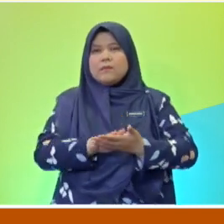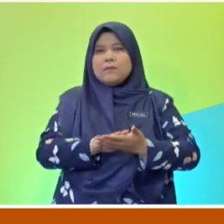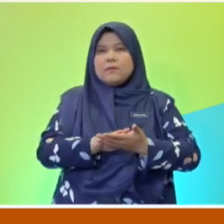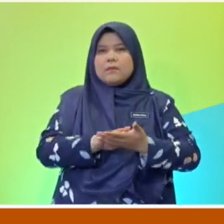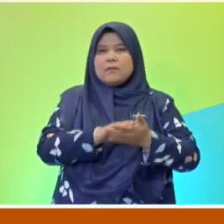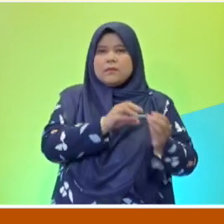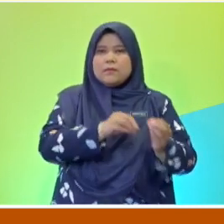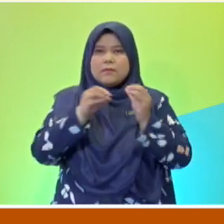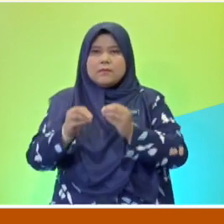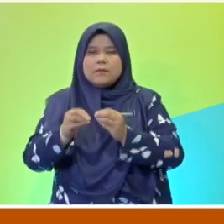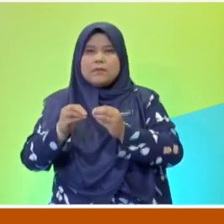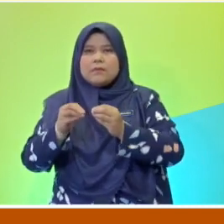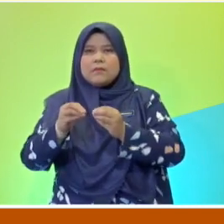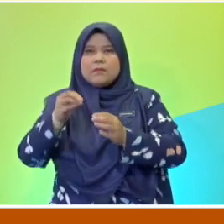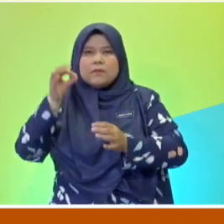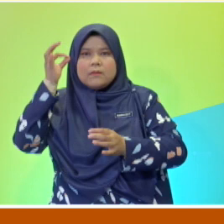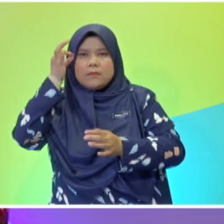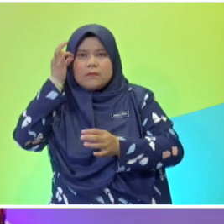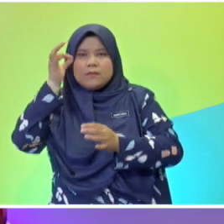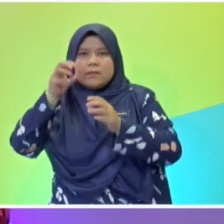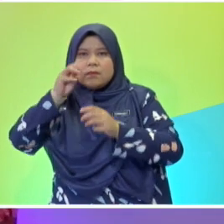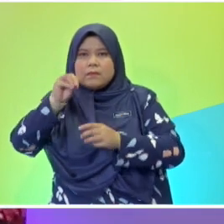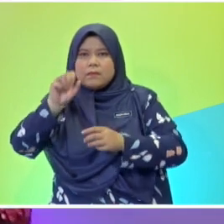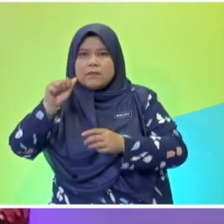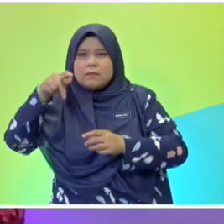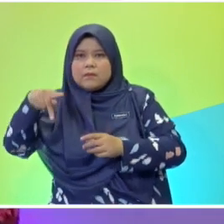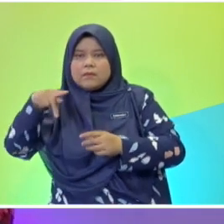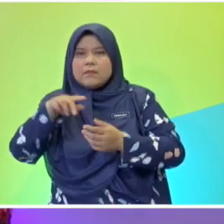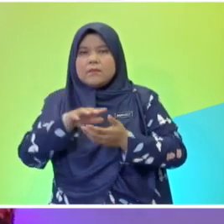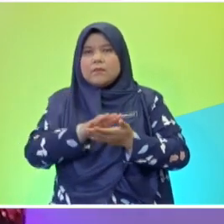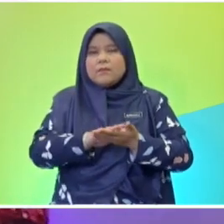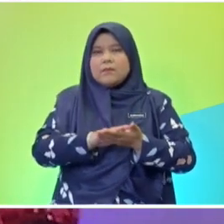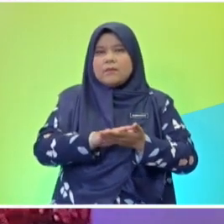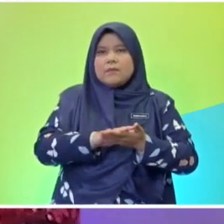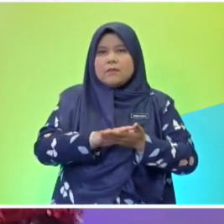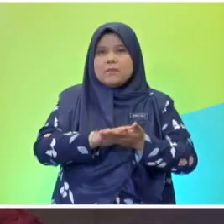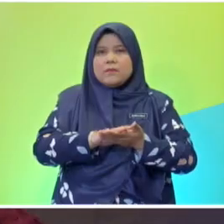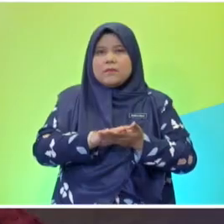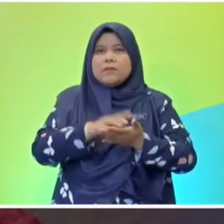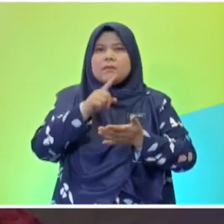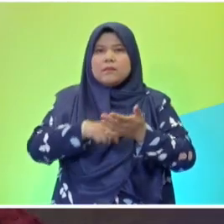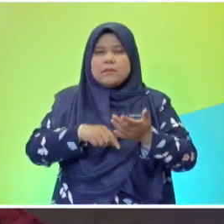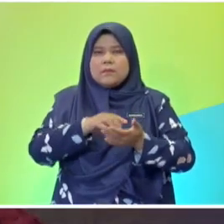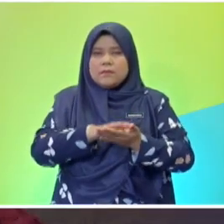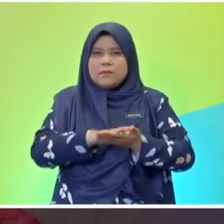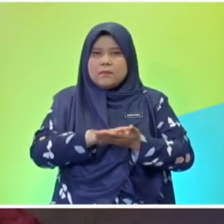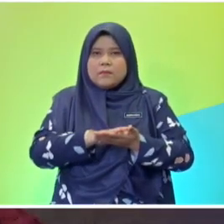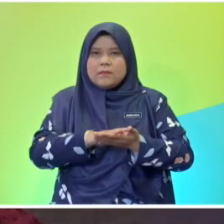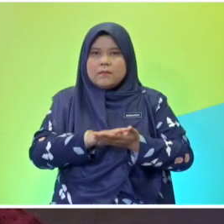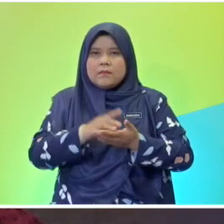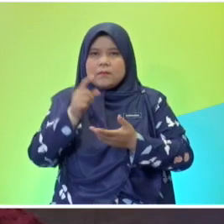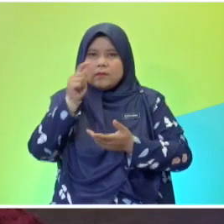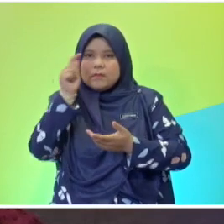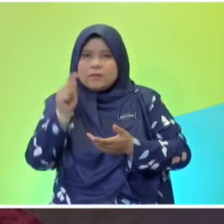mind map. I see. Okay, and there are going to be 8 questions altogether in part 3. So what is being tested here, Miss? Okay, what being tested